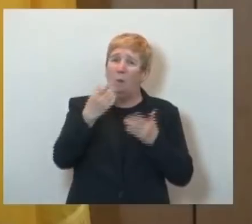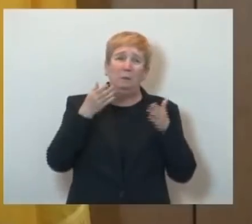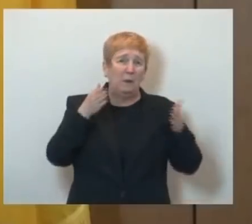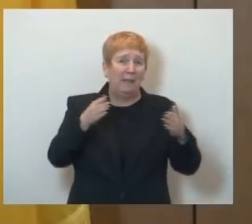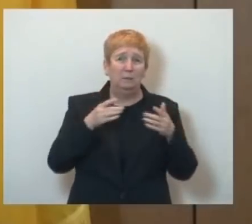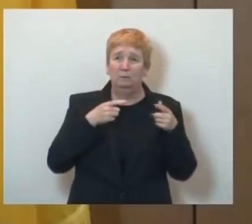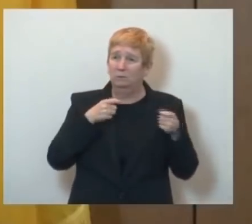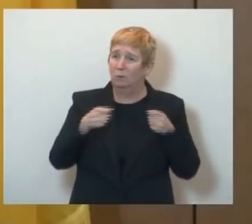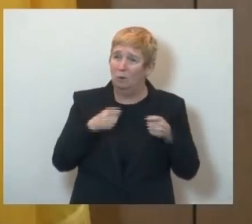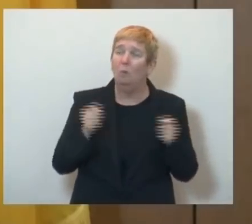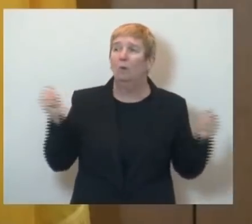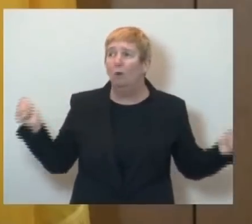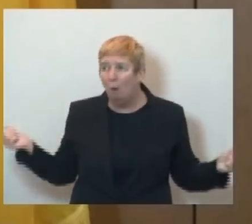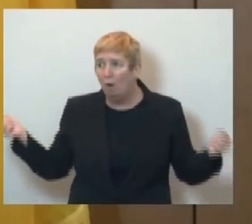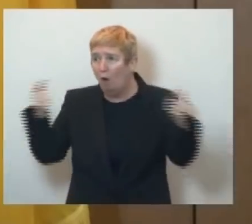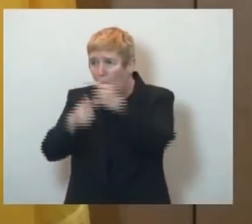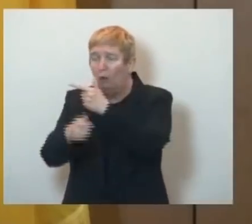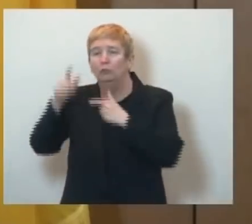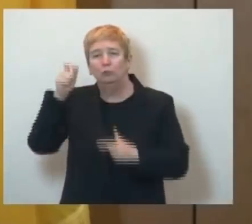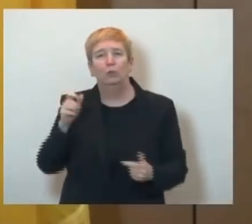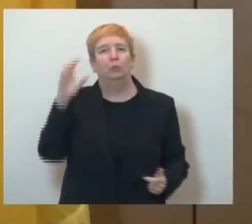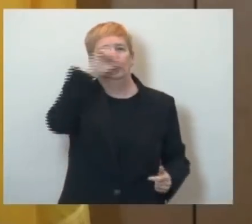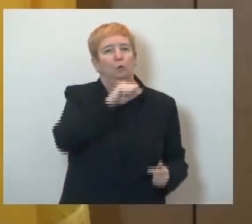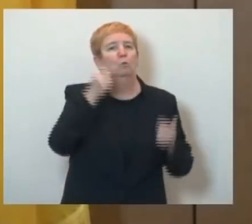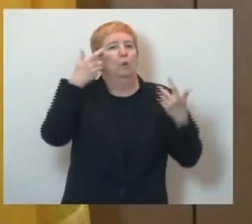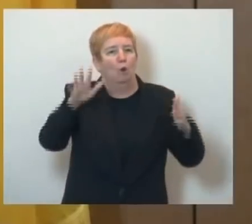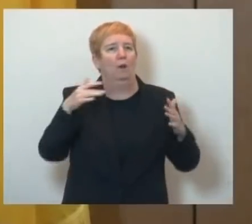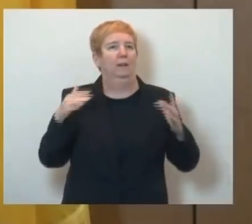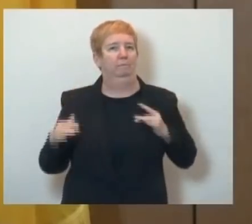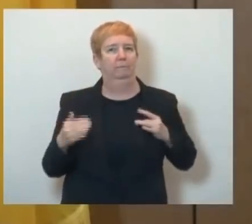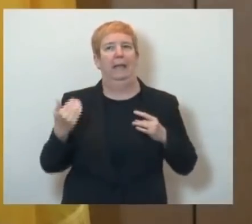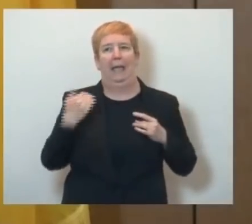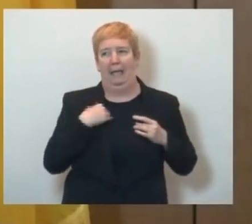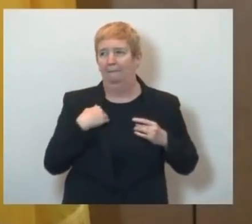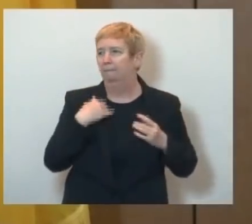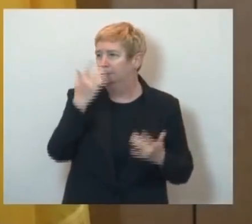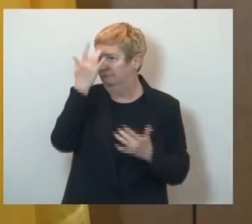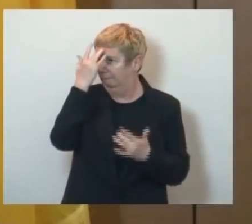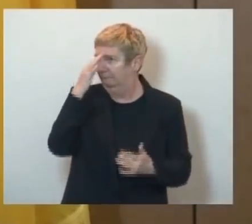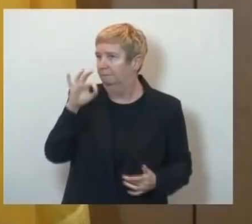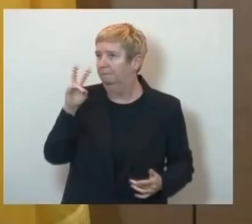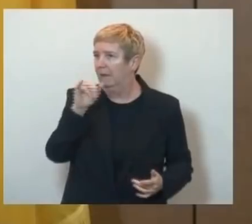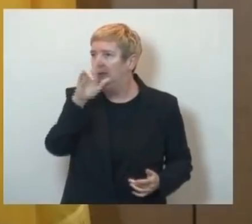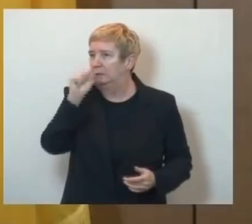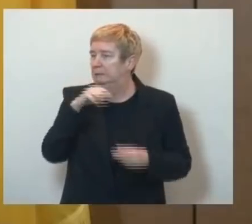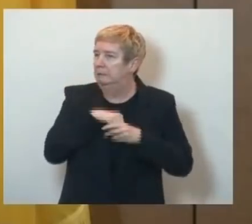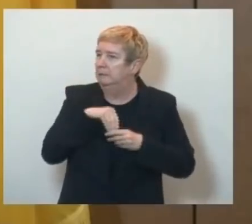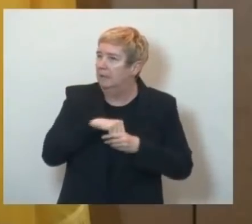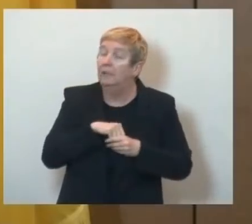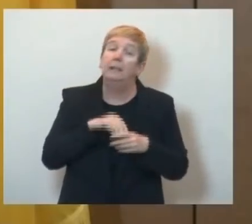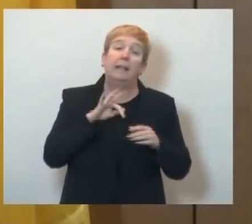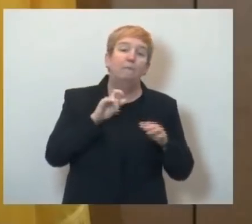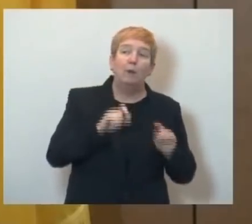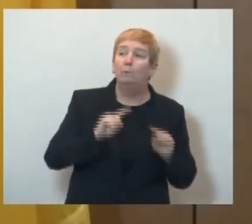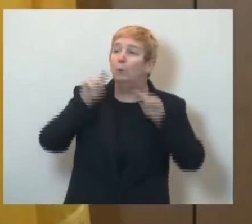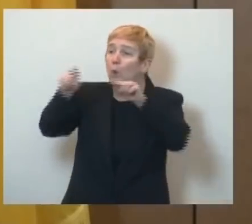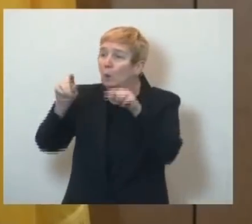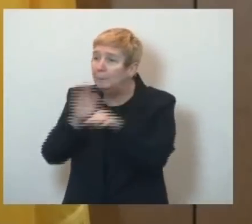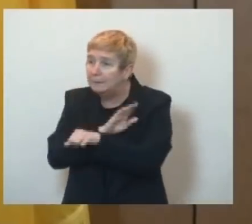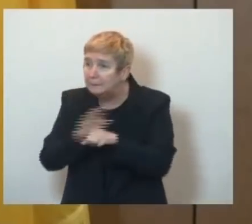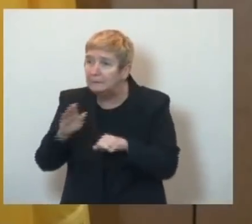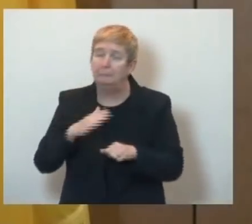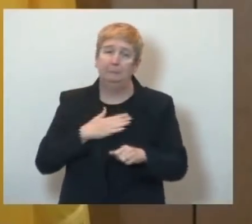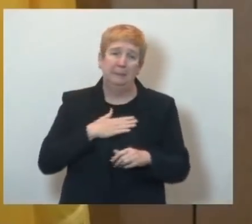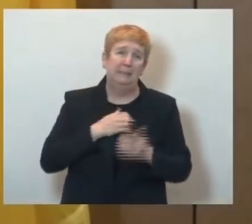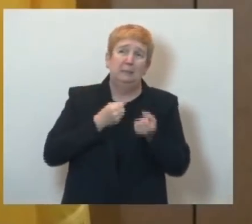as if they have this virus. Only go out when you need to, only go to businesses that you need to. When you need to go to businesses, support New Mexico